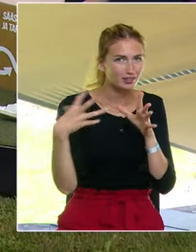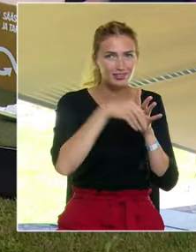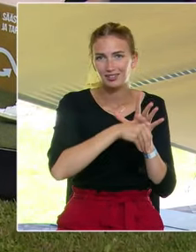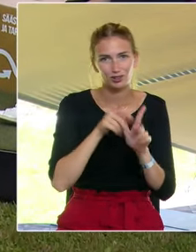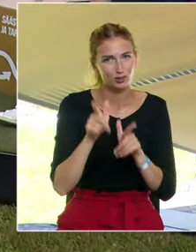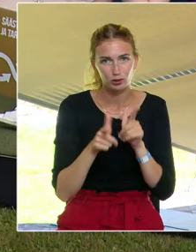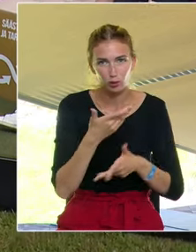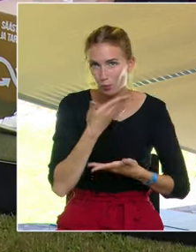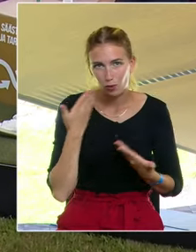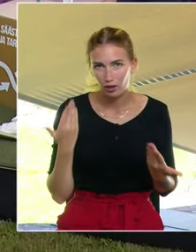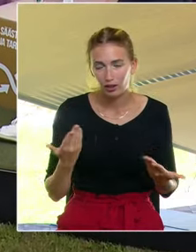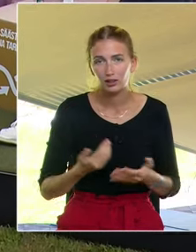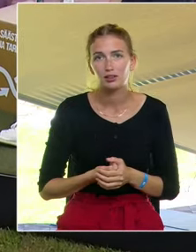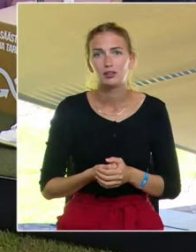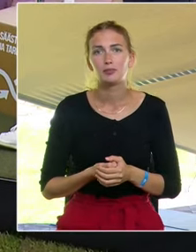case, actually.